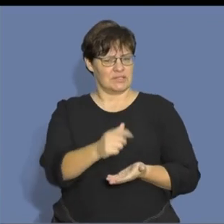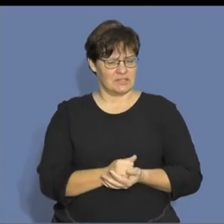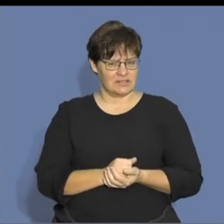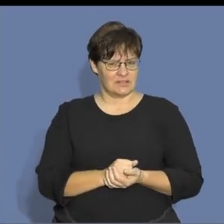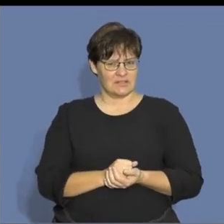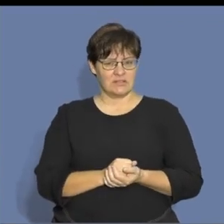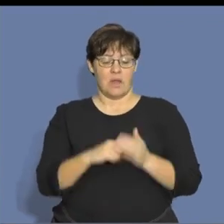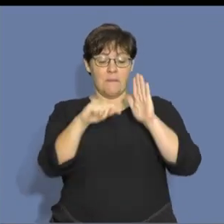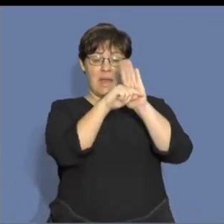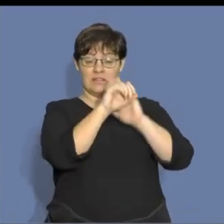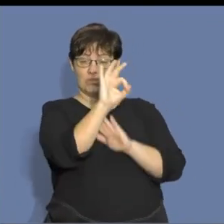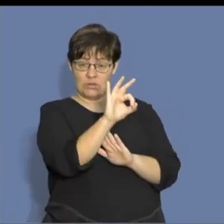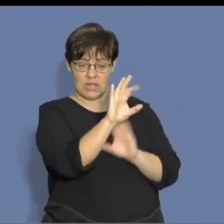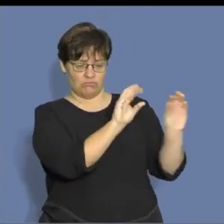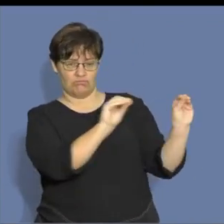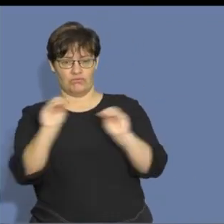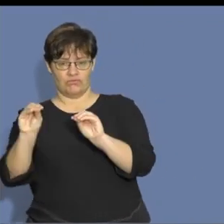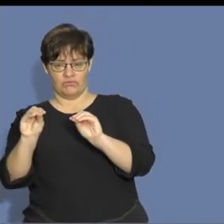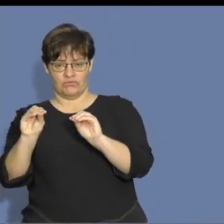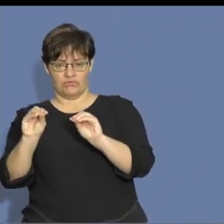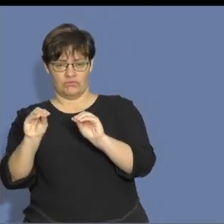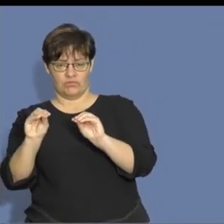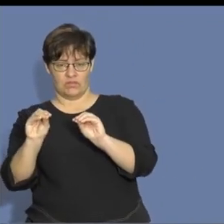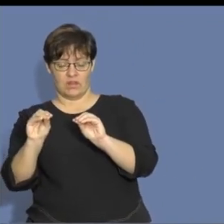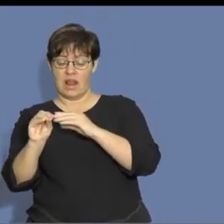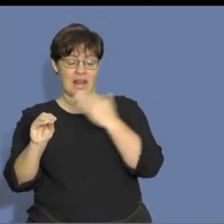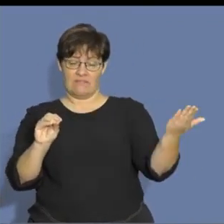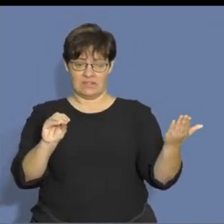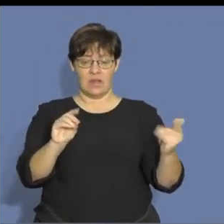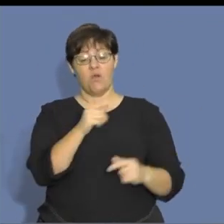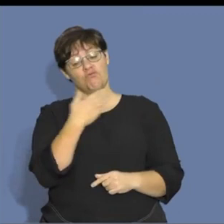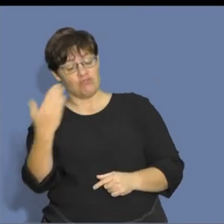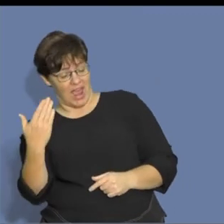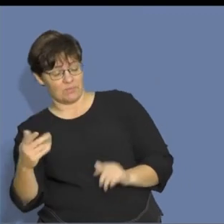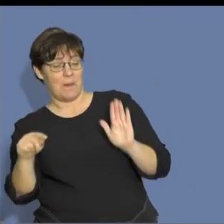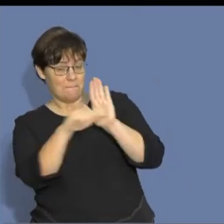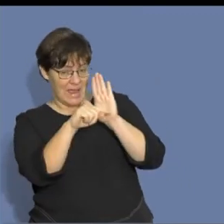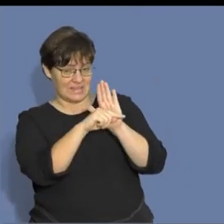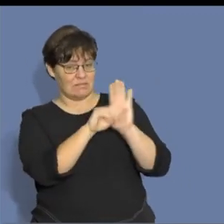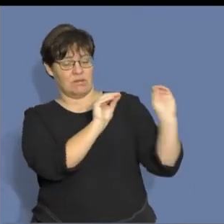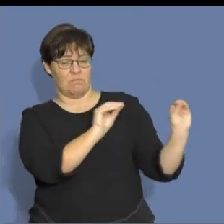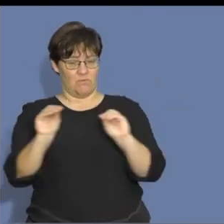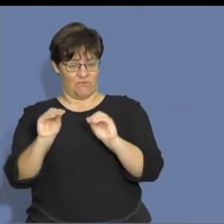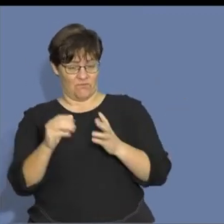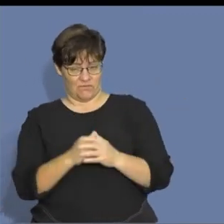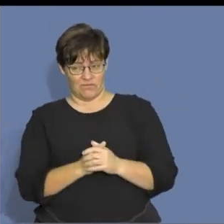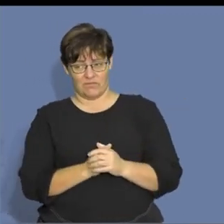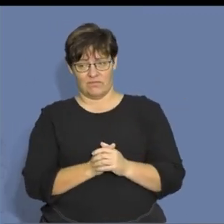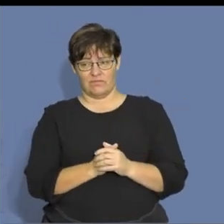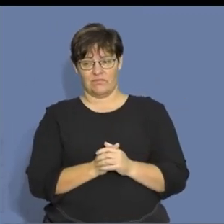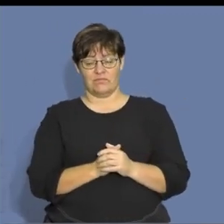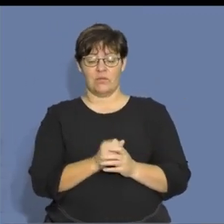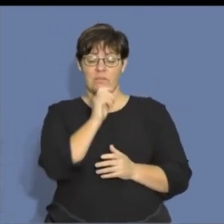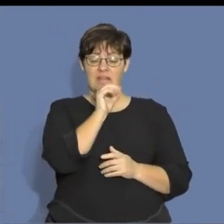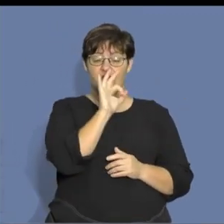decide? A minus 3 is going to shift it not left, it's going to be right. And so this is going to be